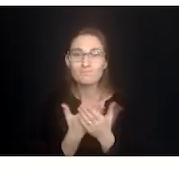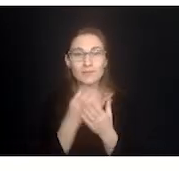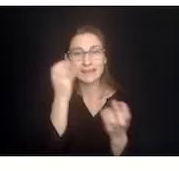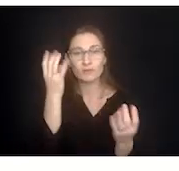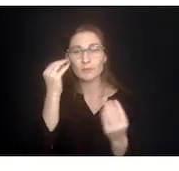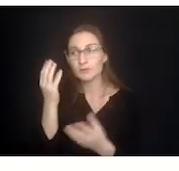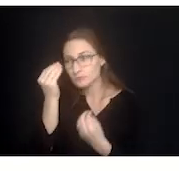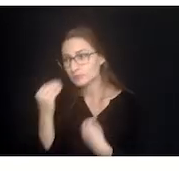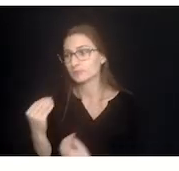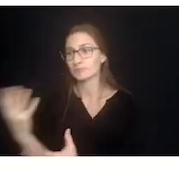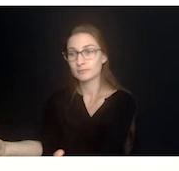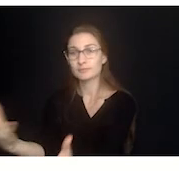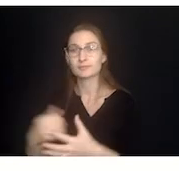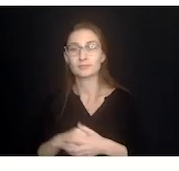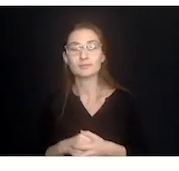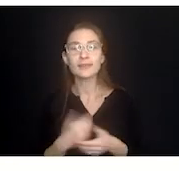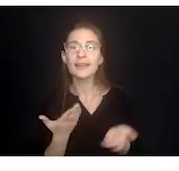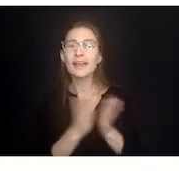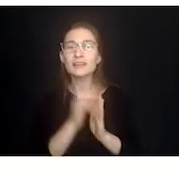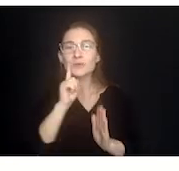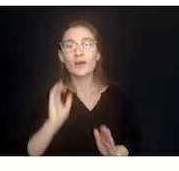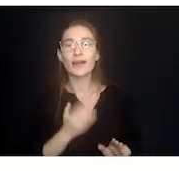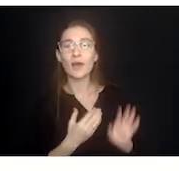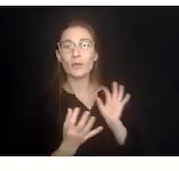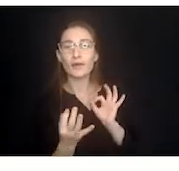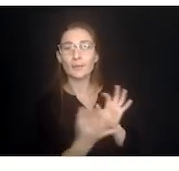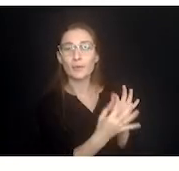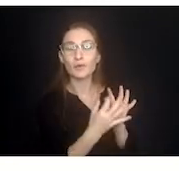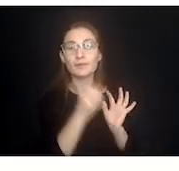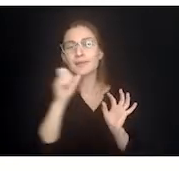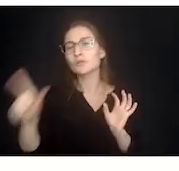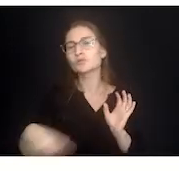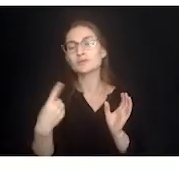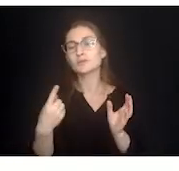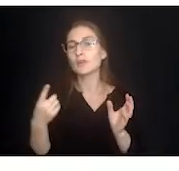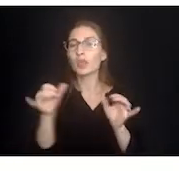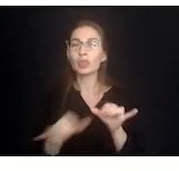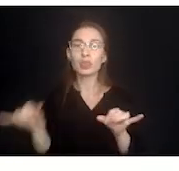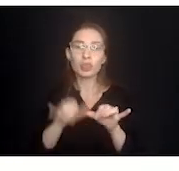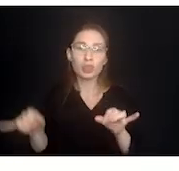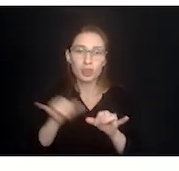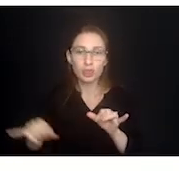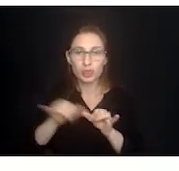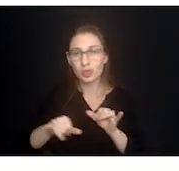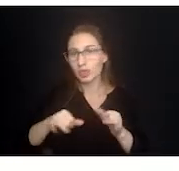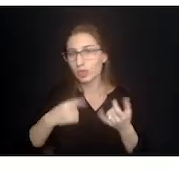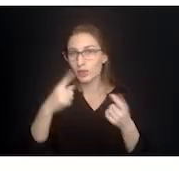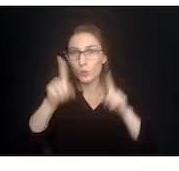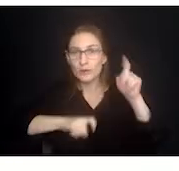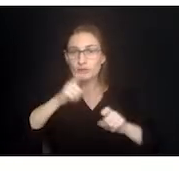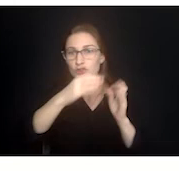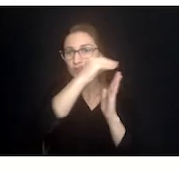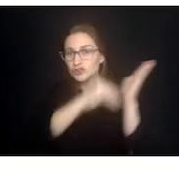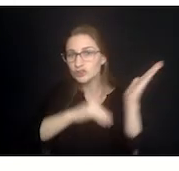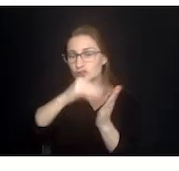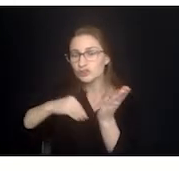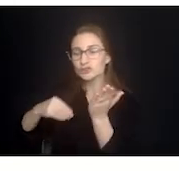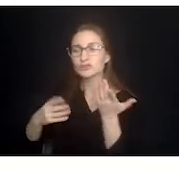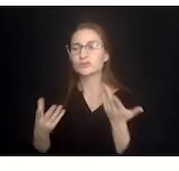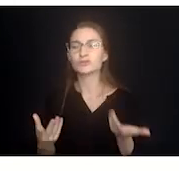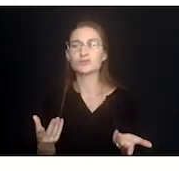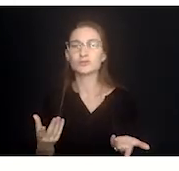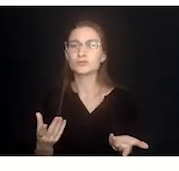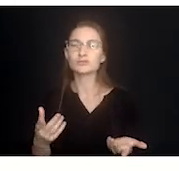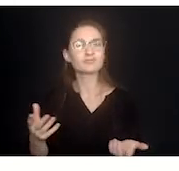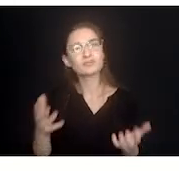information to contribute to. So treating us as equal partners, asking for our input, and not just answering routine questionnaires, asking us to participate